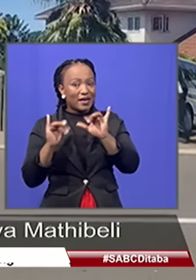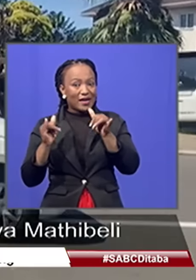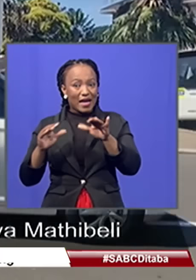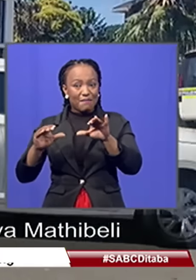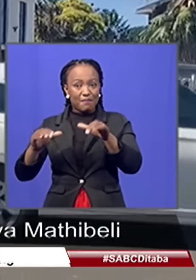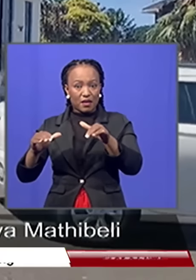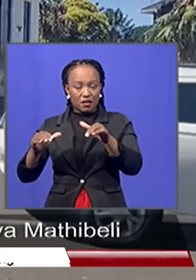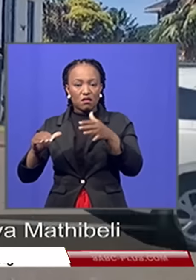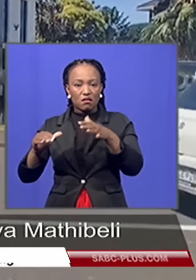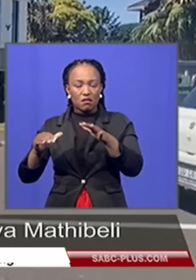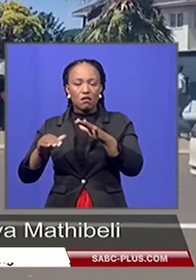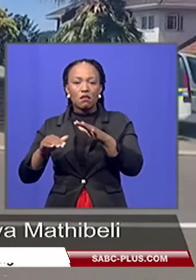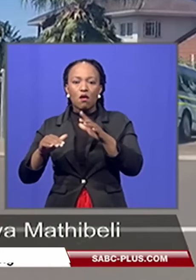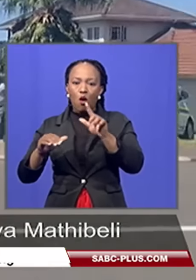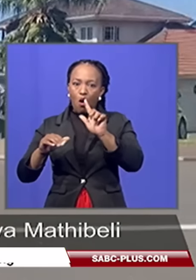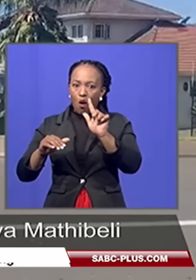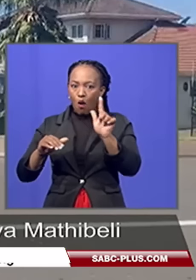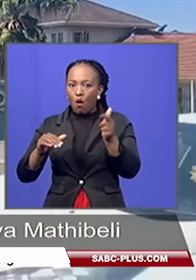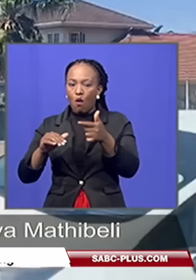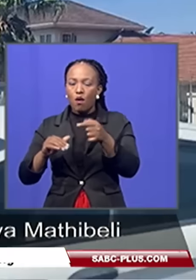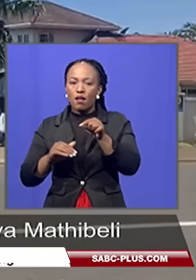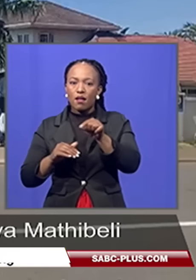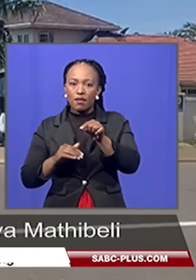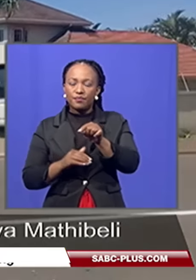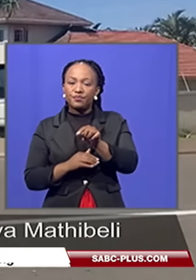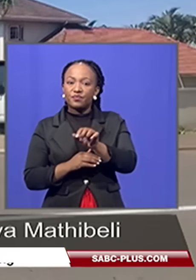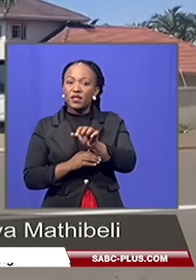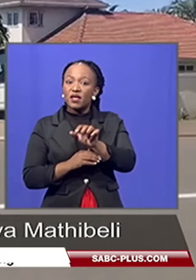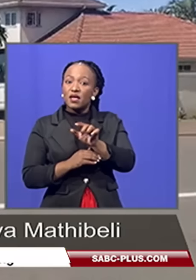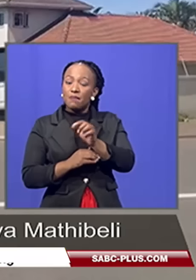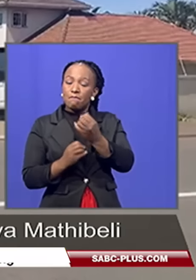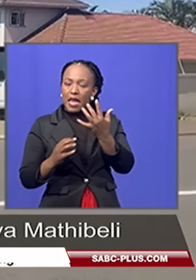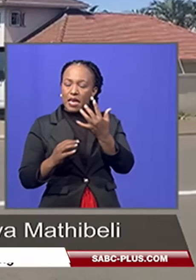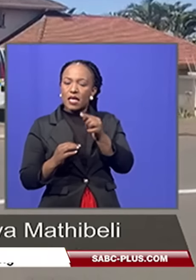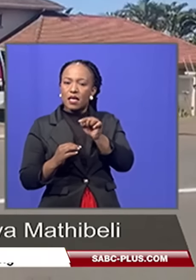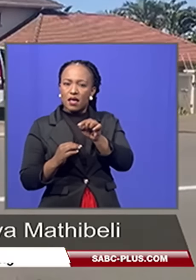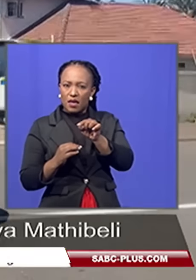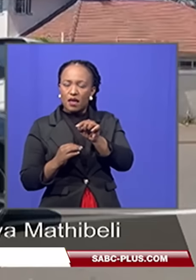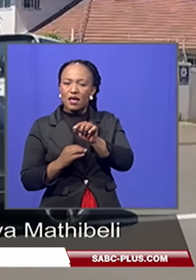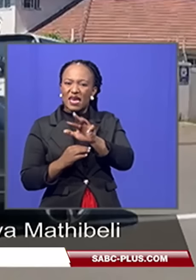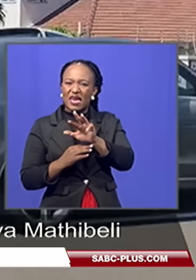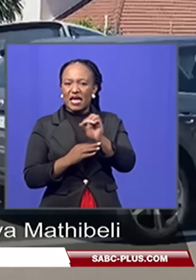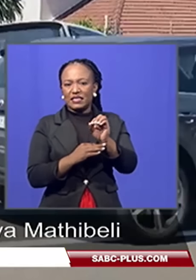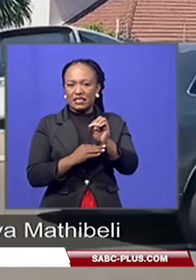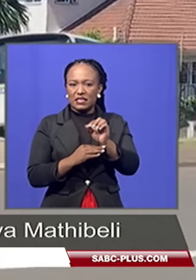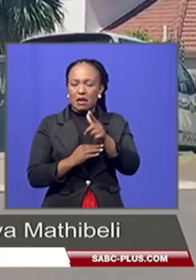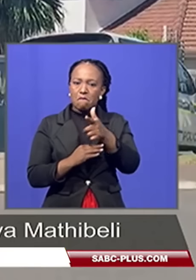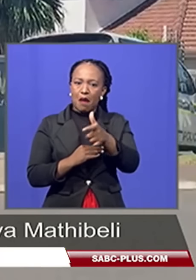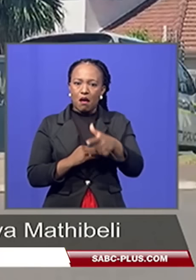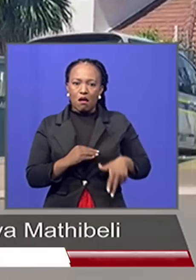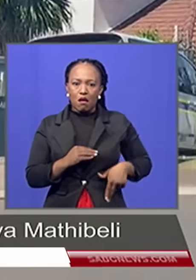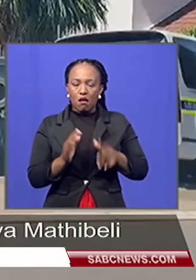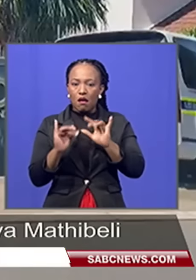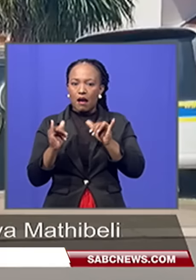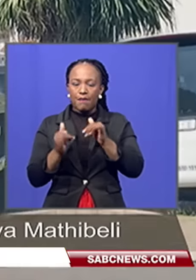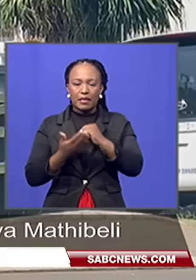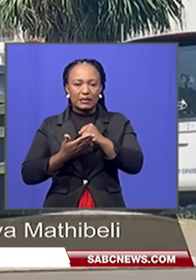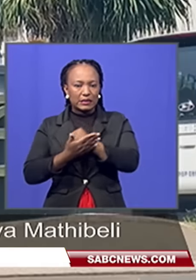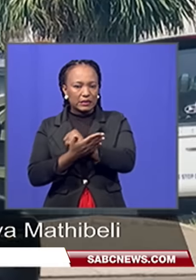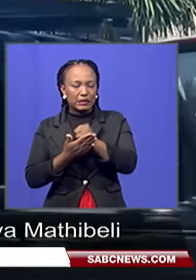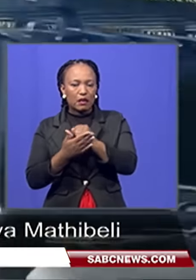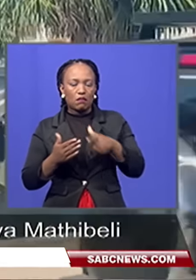e ngwadišitšwe palo moka ya dithunya tša 815. Maphodisa a latofatša gore khamphani e palelwa ke go latela melao ya go